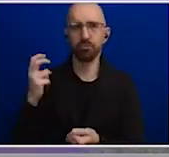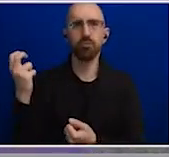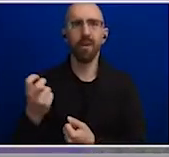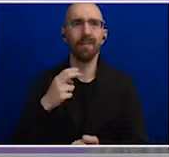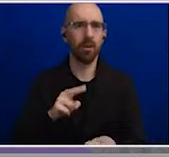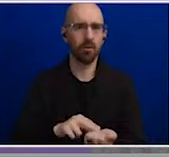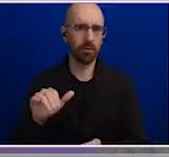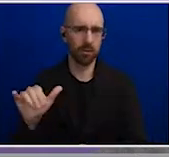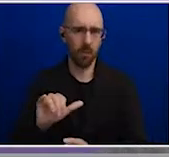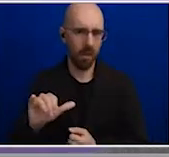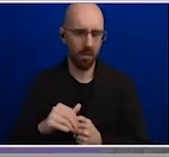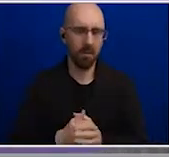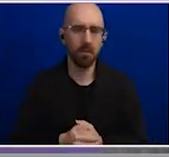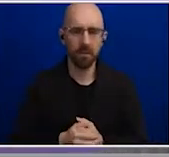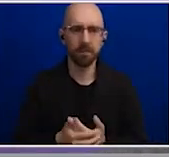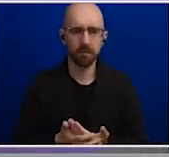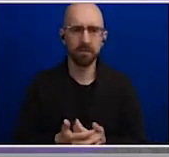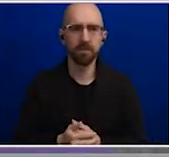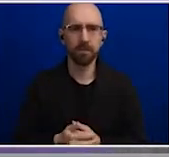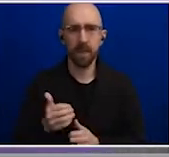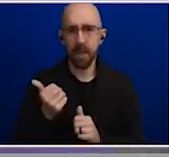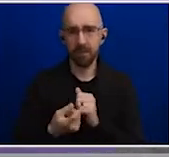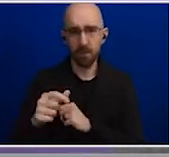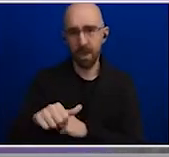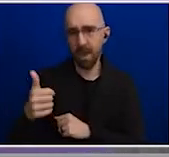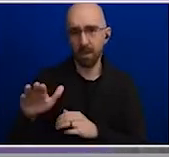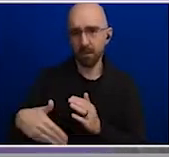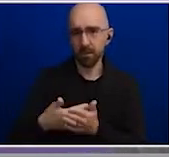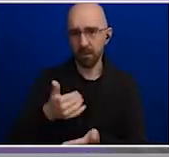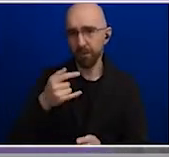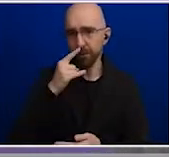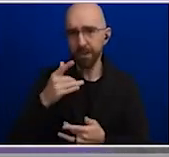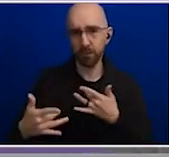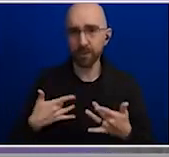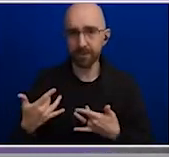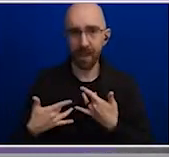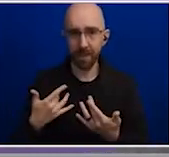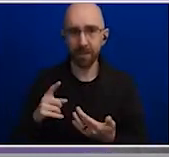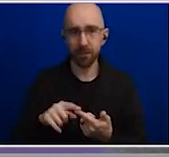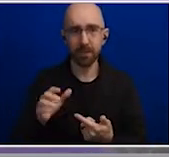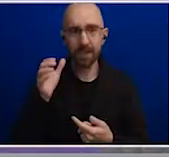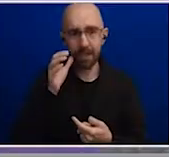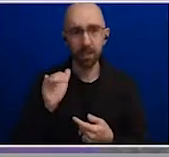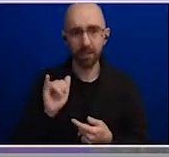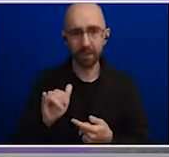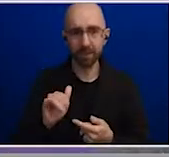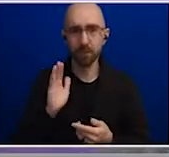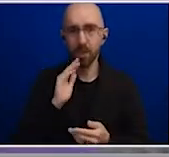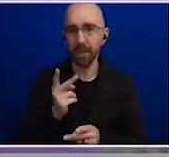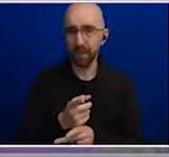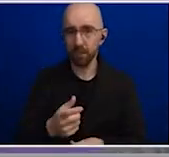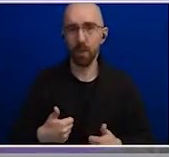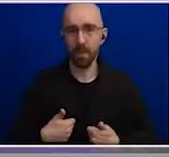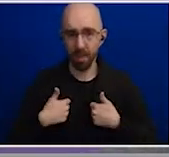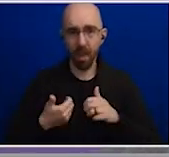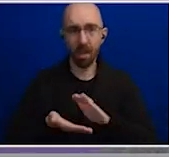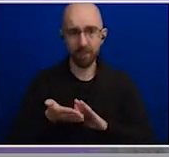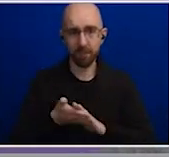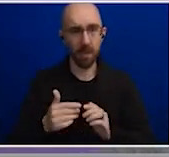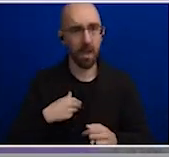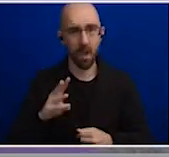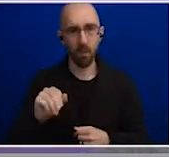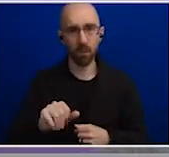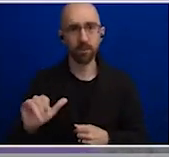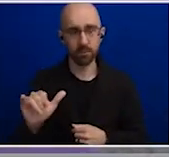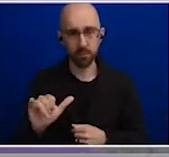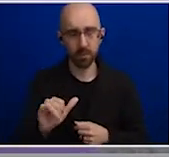and everyone else, all the other kids were kind of excited, to hear this is going to, keep you alive, whatever. And I was too. I was, that